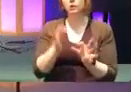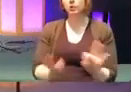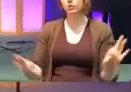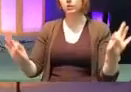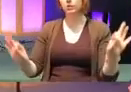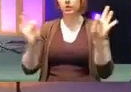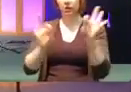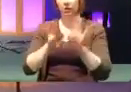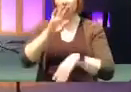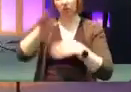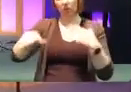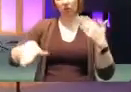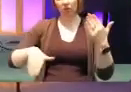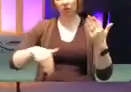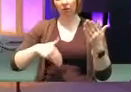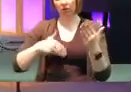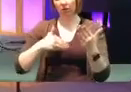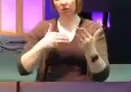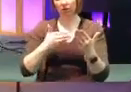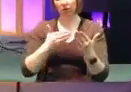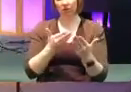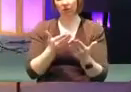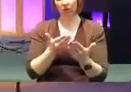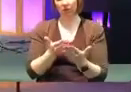You are worthy of it